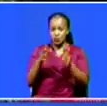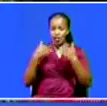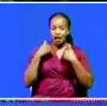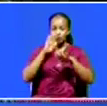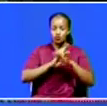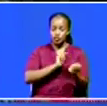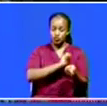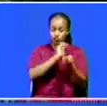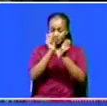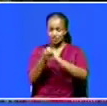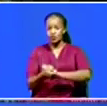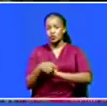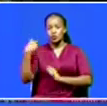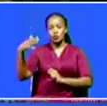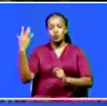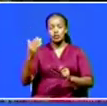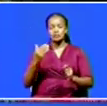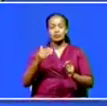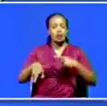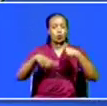and we will always be the champion.